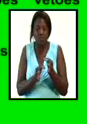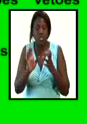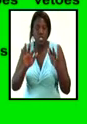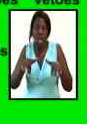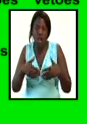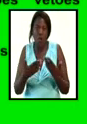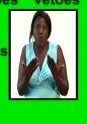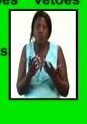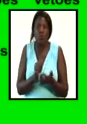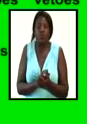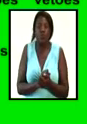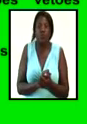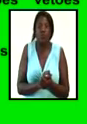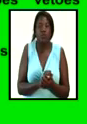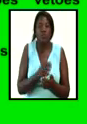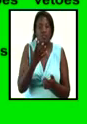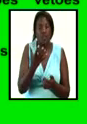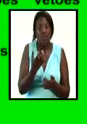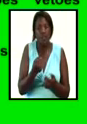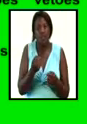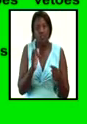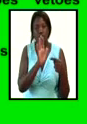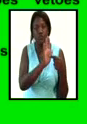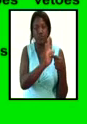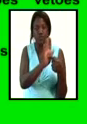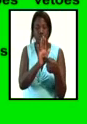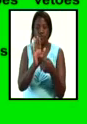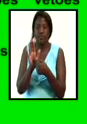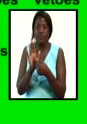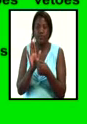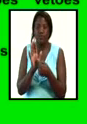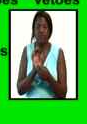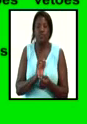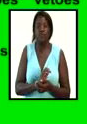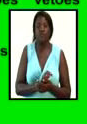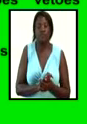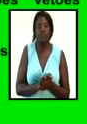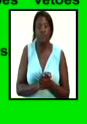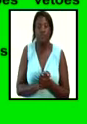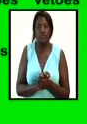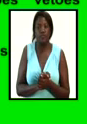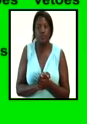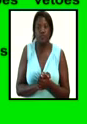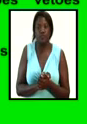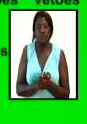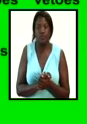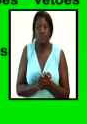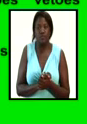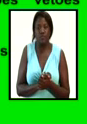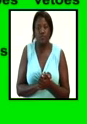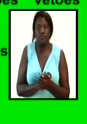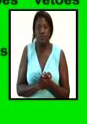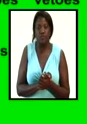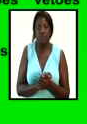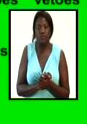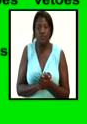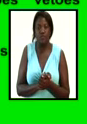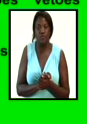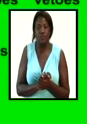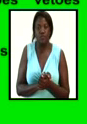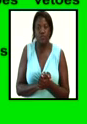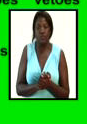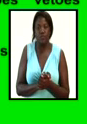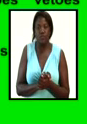differences. They are ecos, heroes, potatoes, vitus,